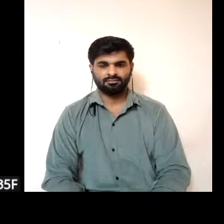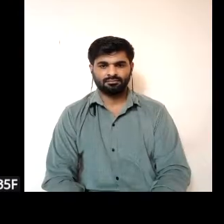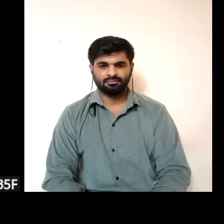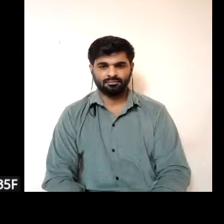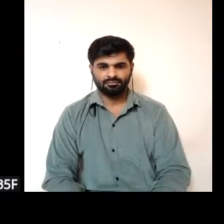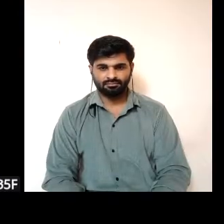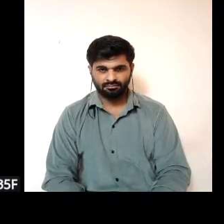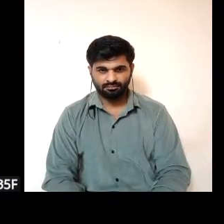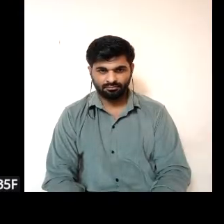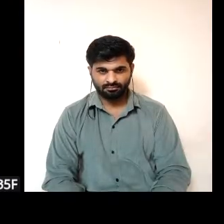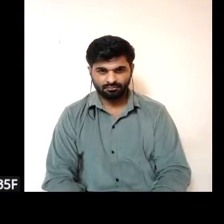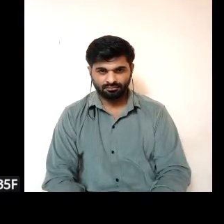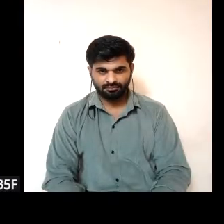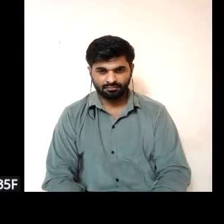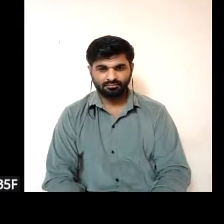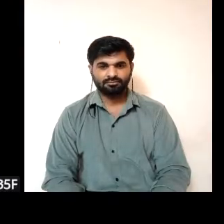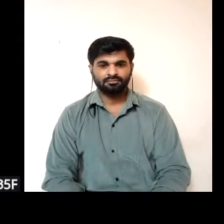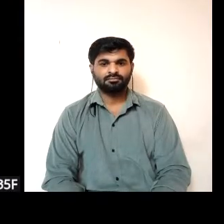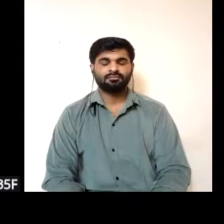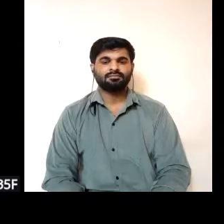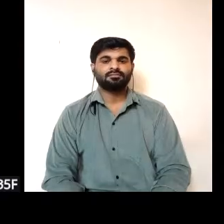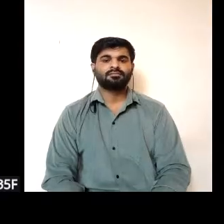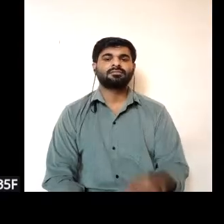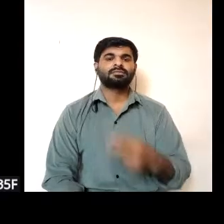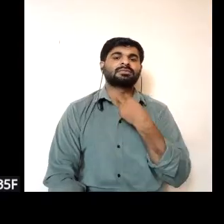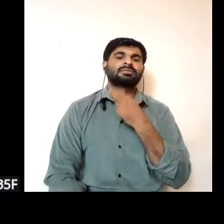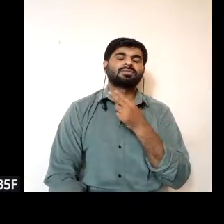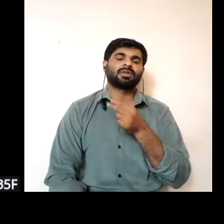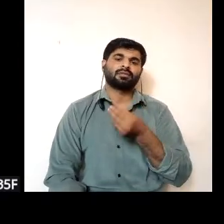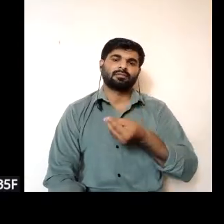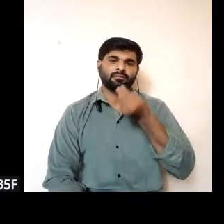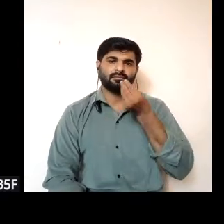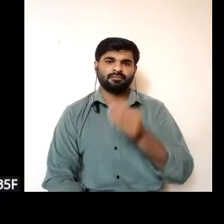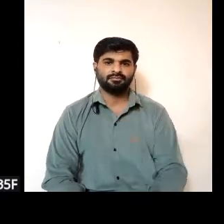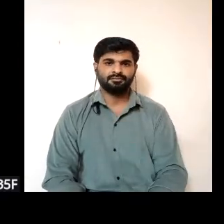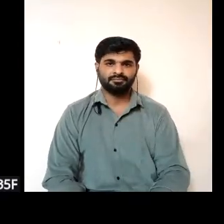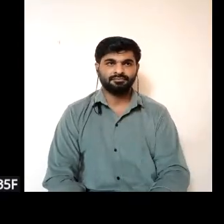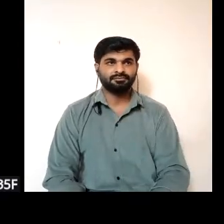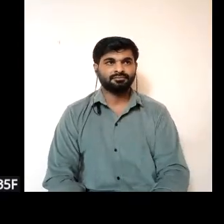better? Sound, please. Okay, Jawad.